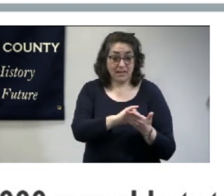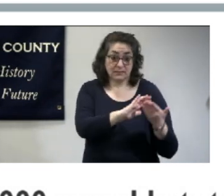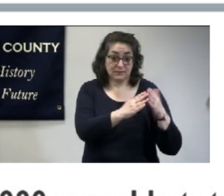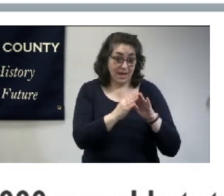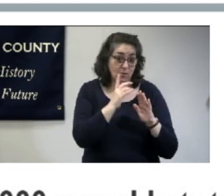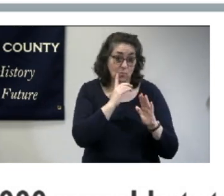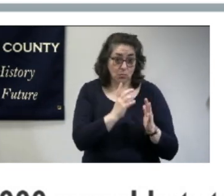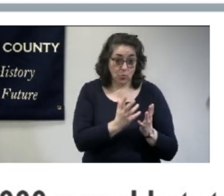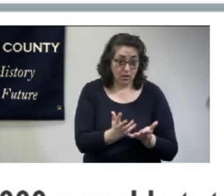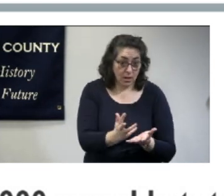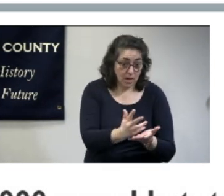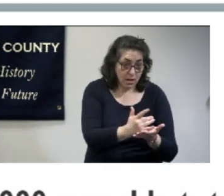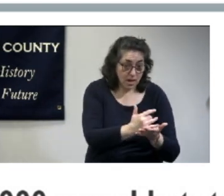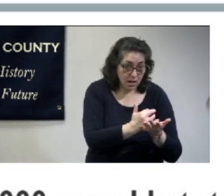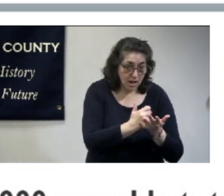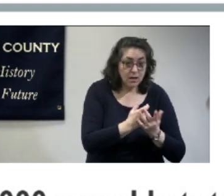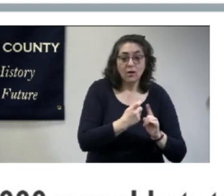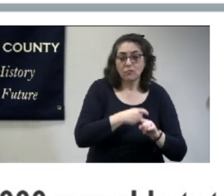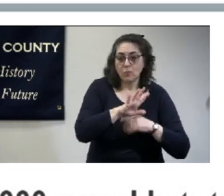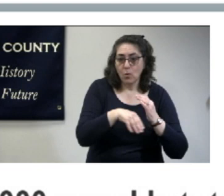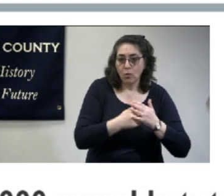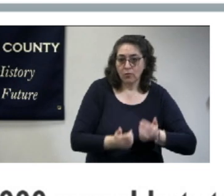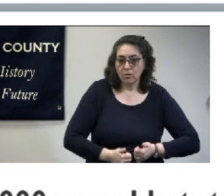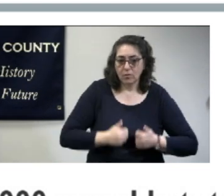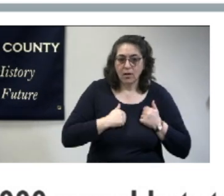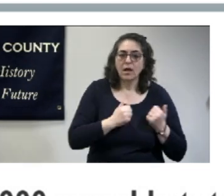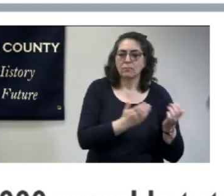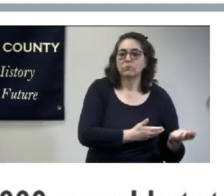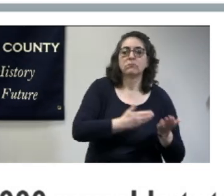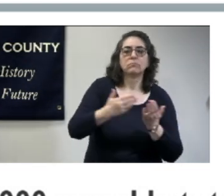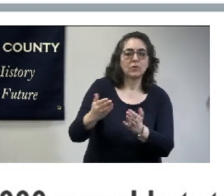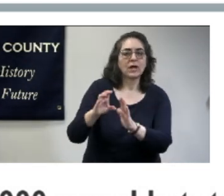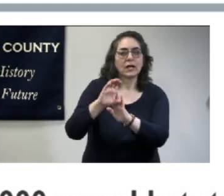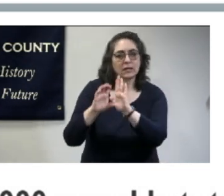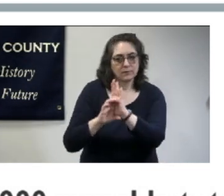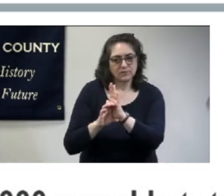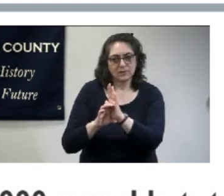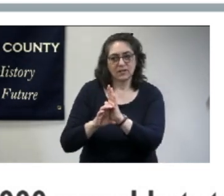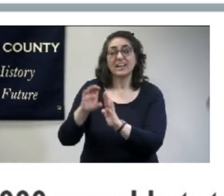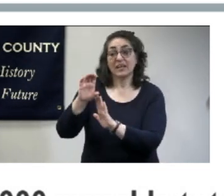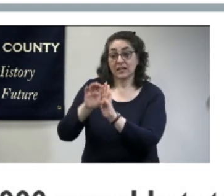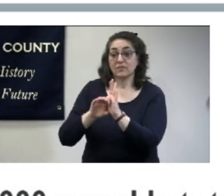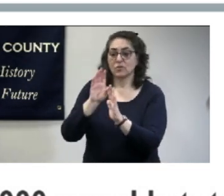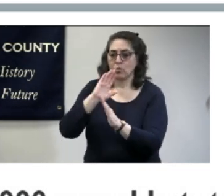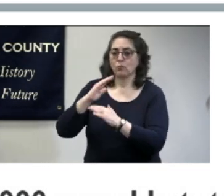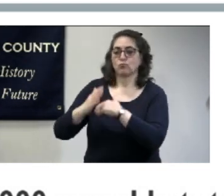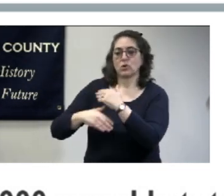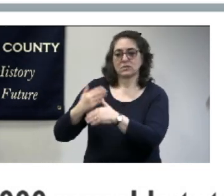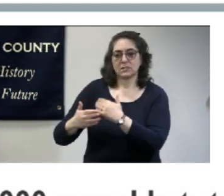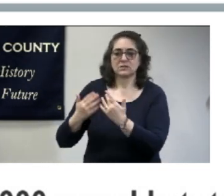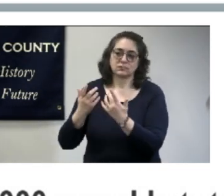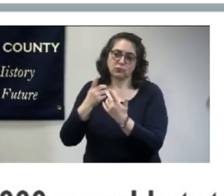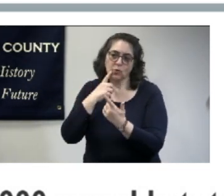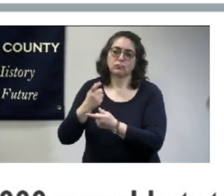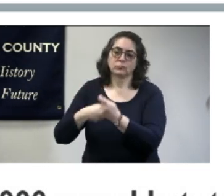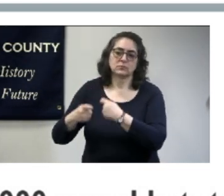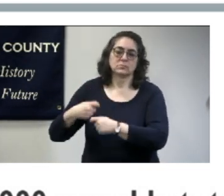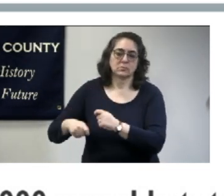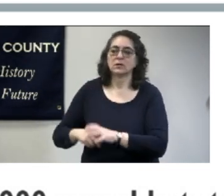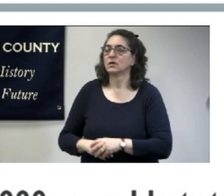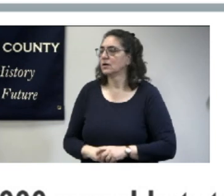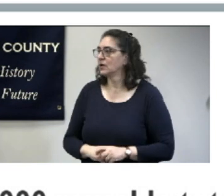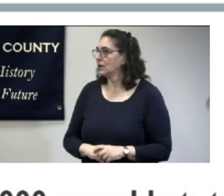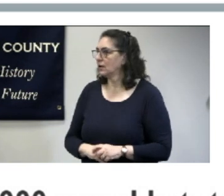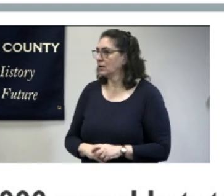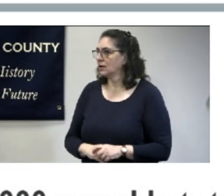it on an as-needed basis to Clifton, where it will be processed there. Oh, okay. That's not a